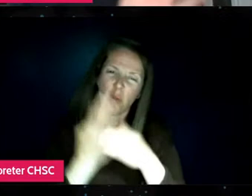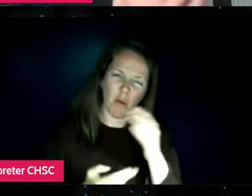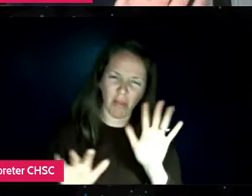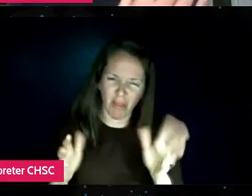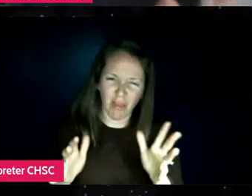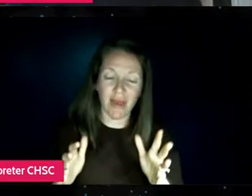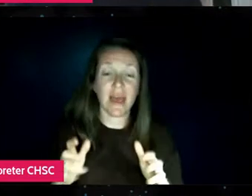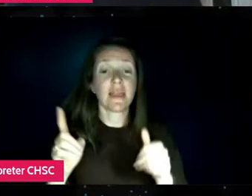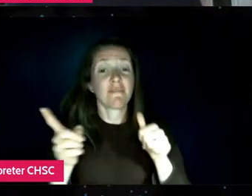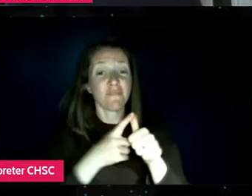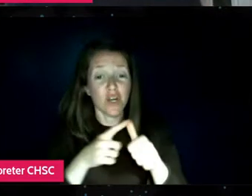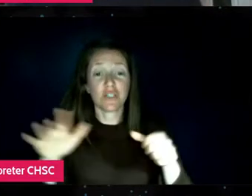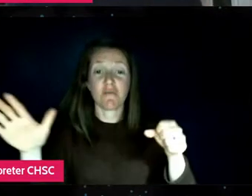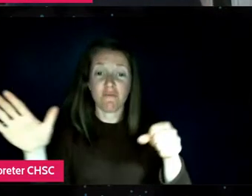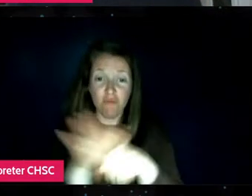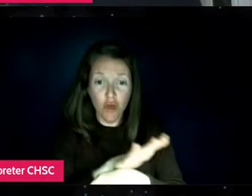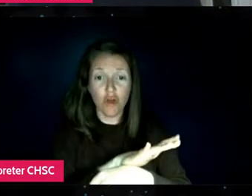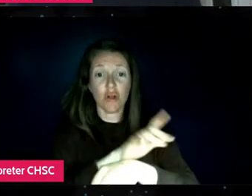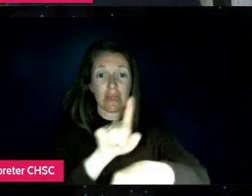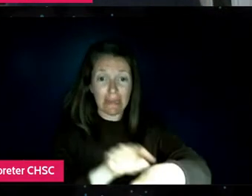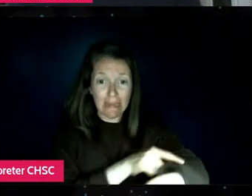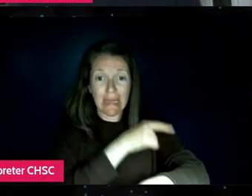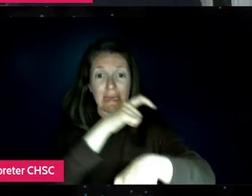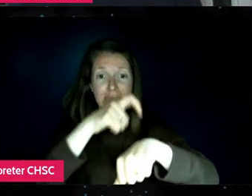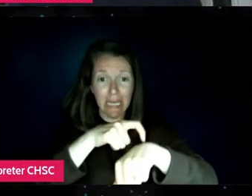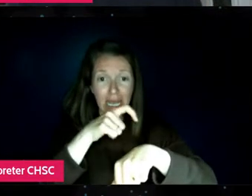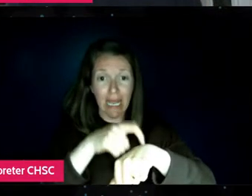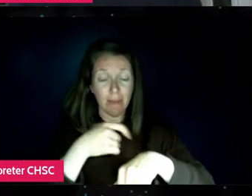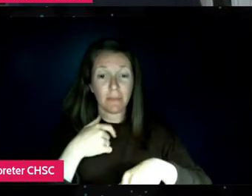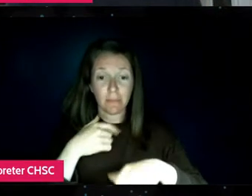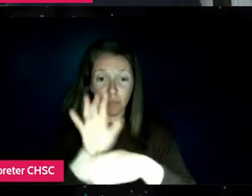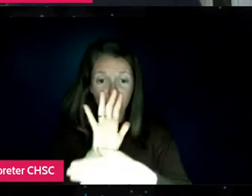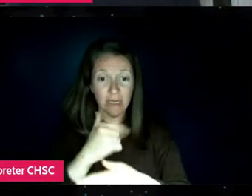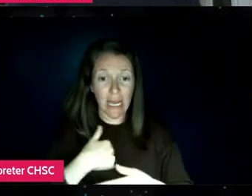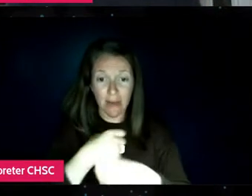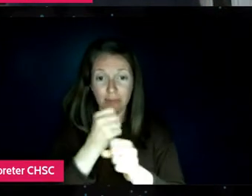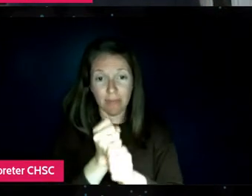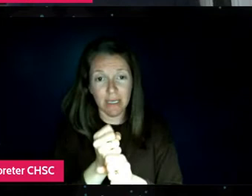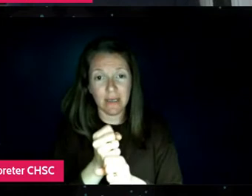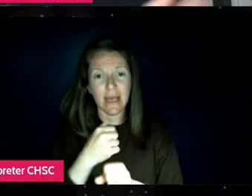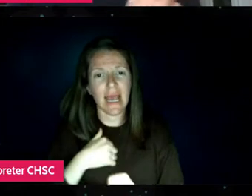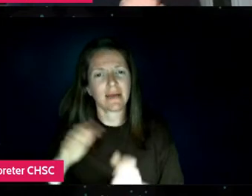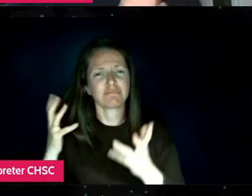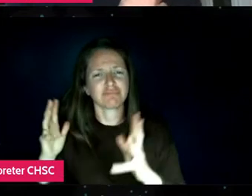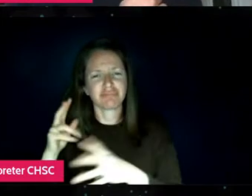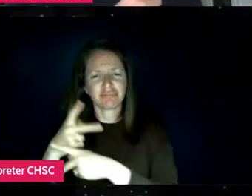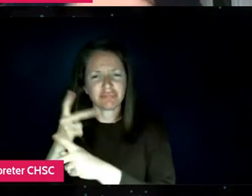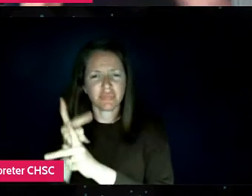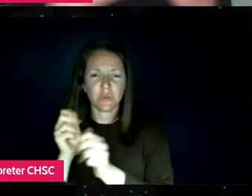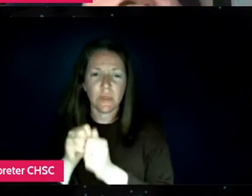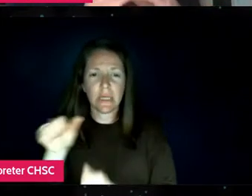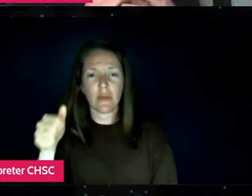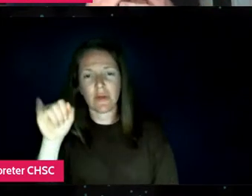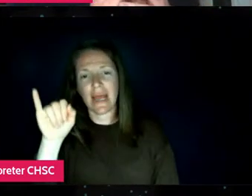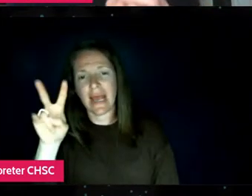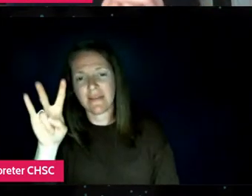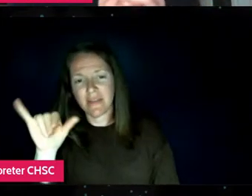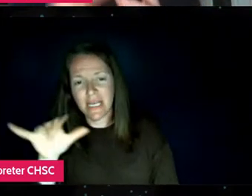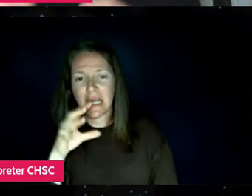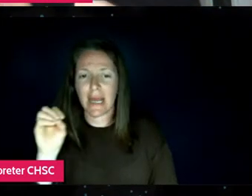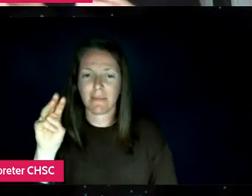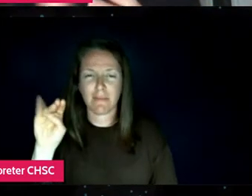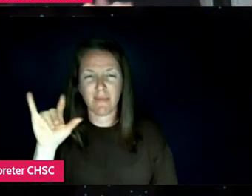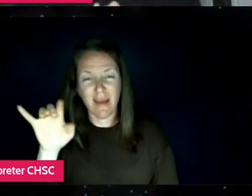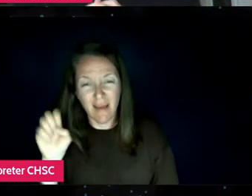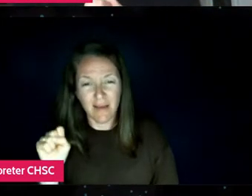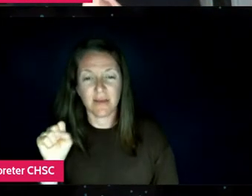I had produced. I was so lucky to be producing with Ivy and Miles, my two fellow producers, and to have that little community, and